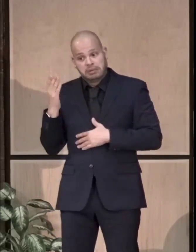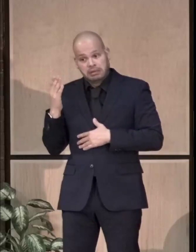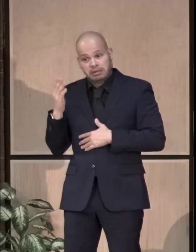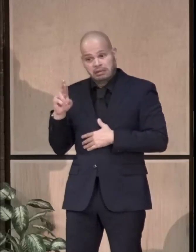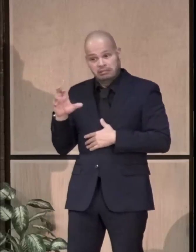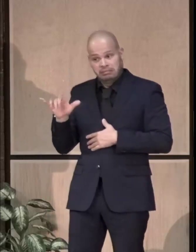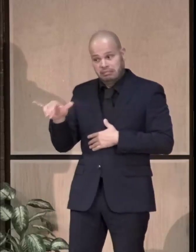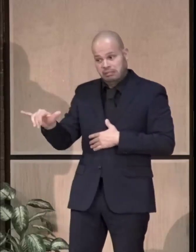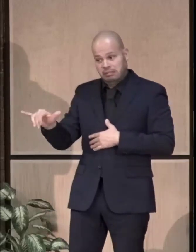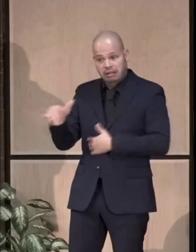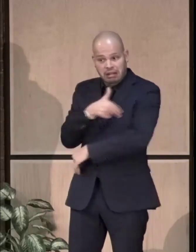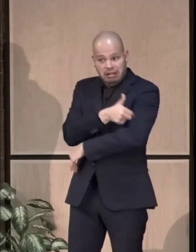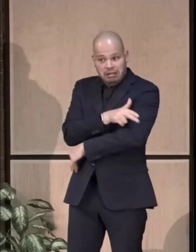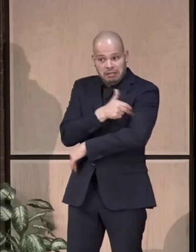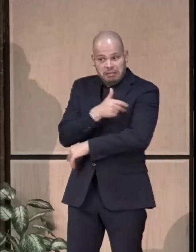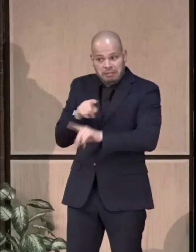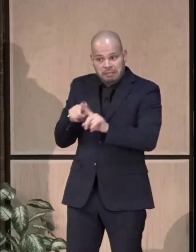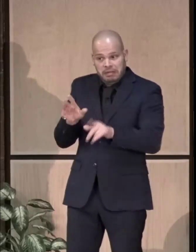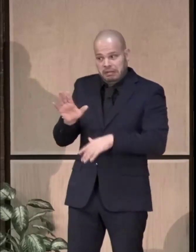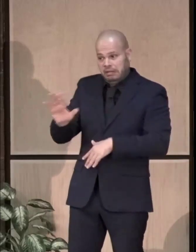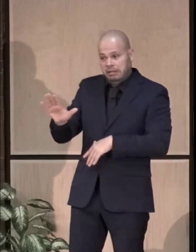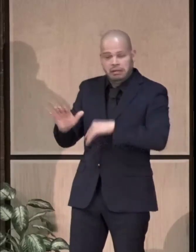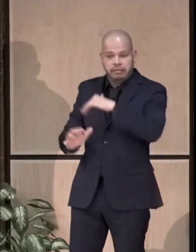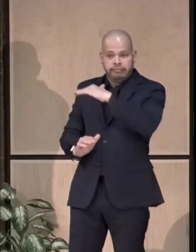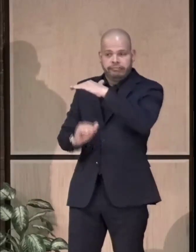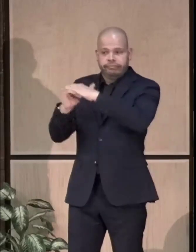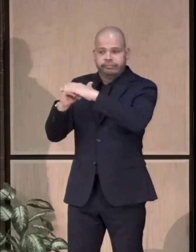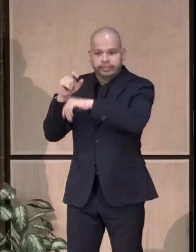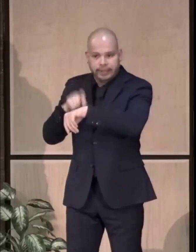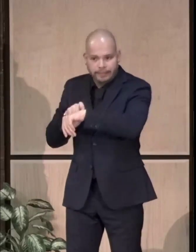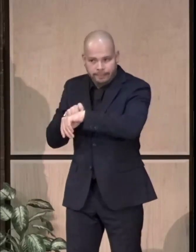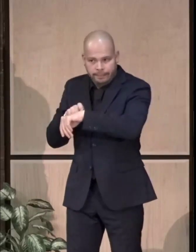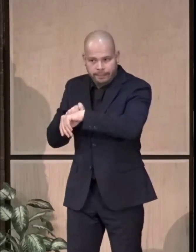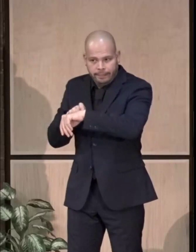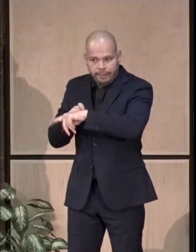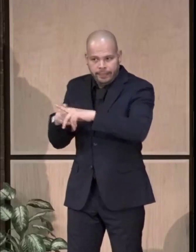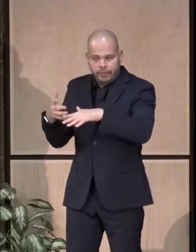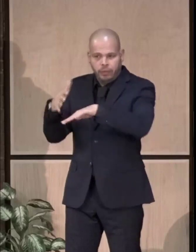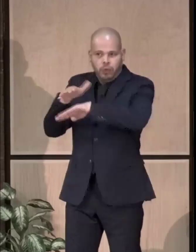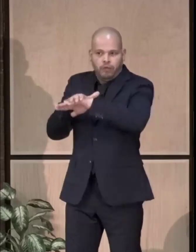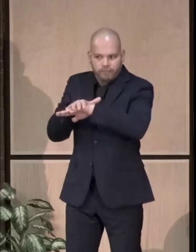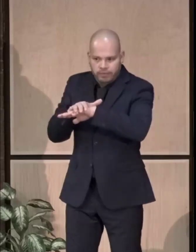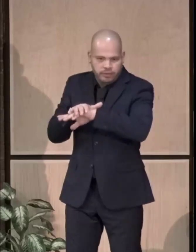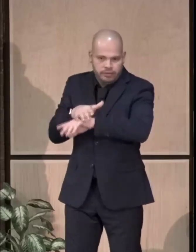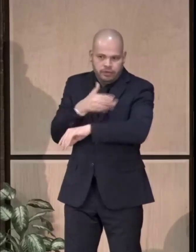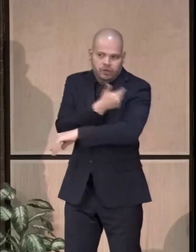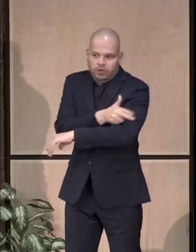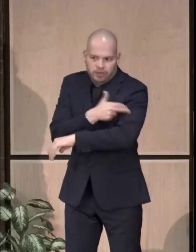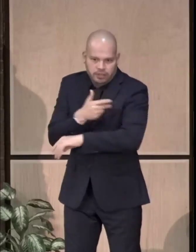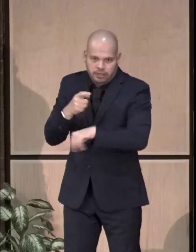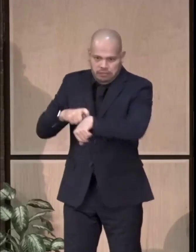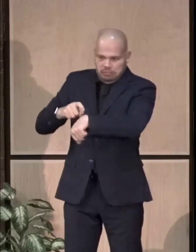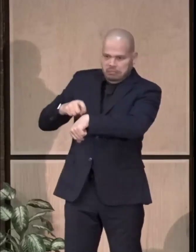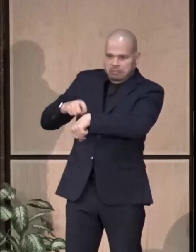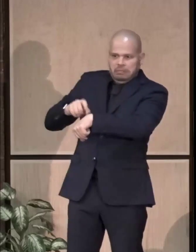ended a few days prior to the remainder of the unit. So I just wanted